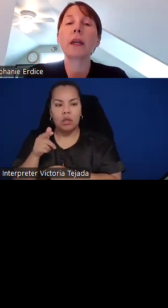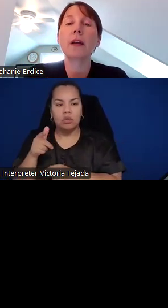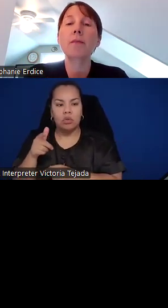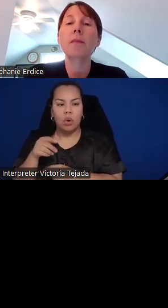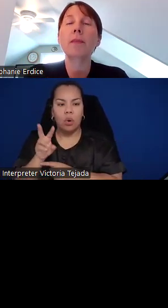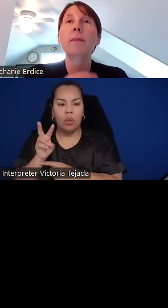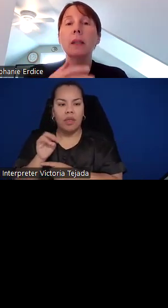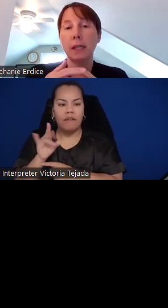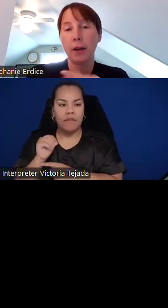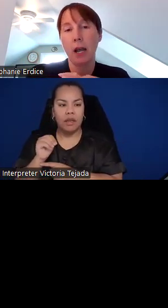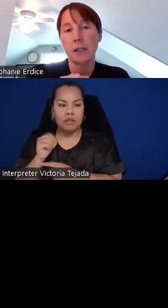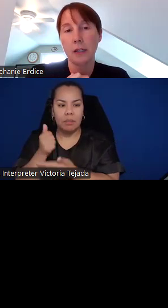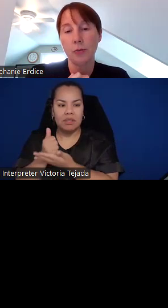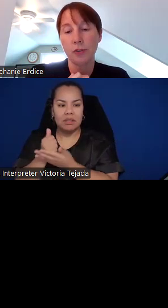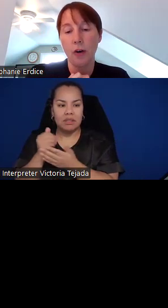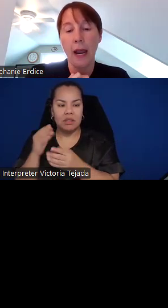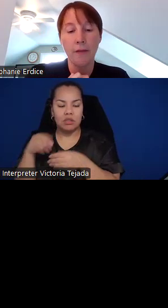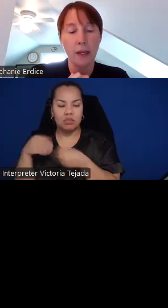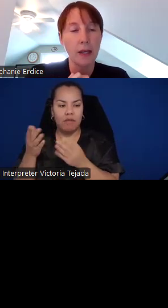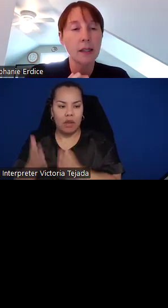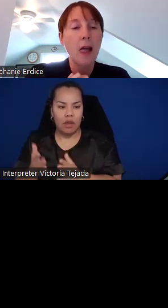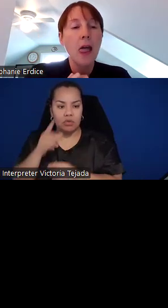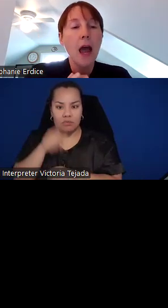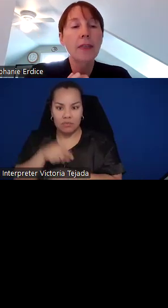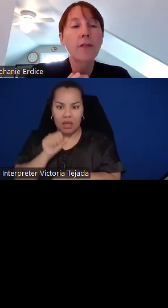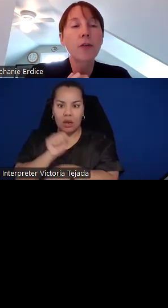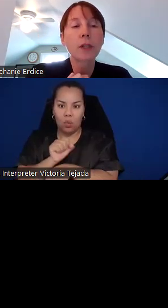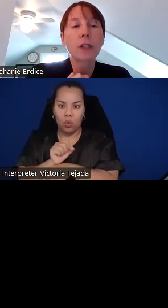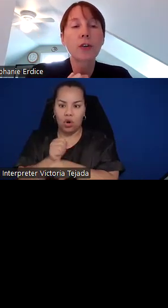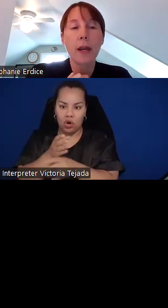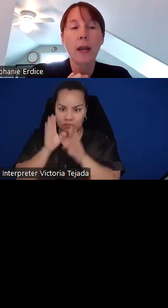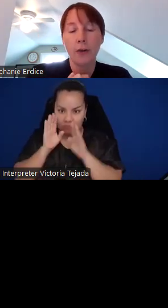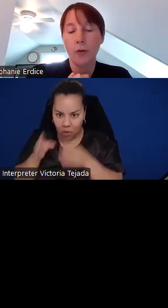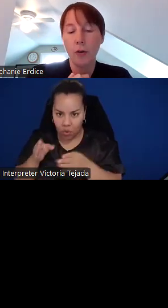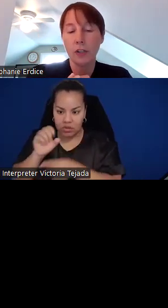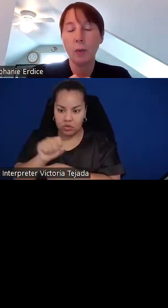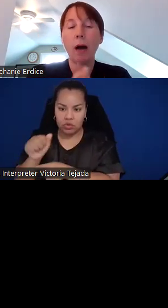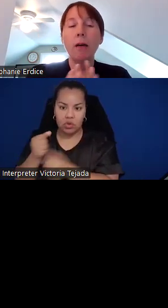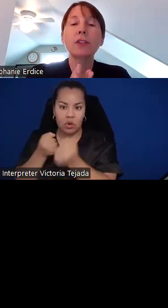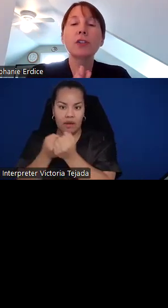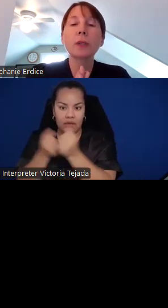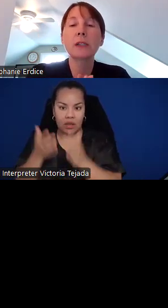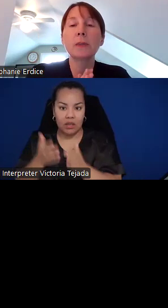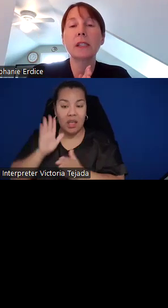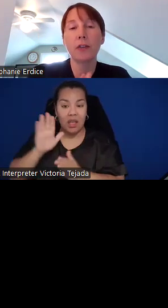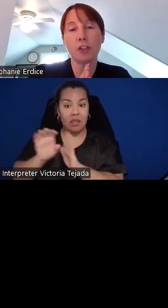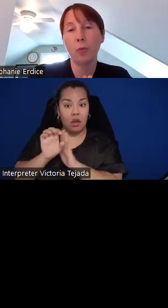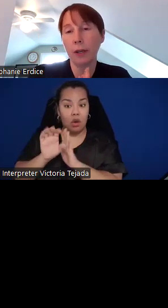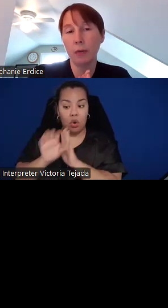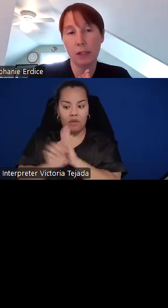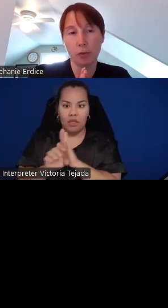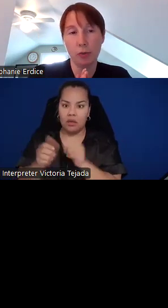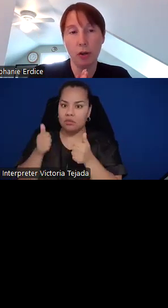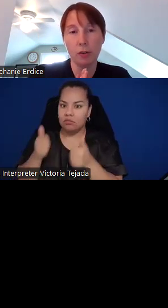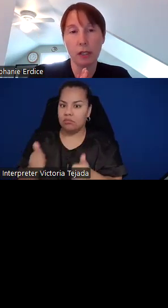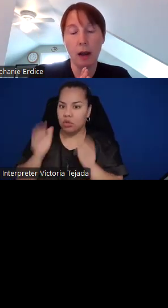are working in the military as sexual assault advocates. And they have a really great ethical code as well. And this is really specific to